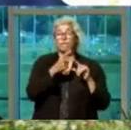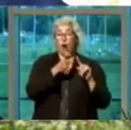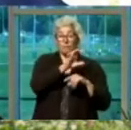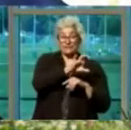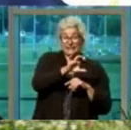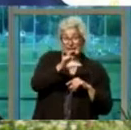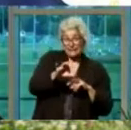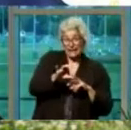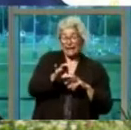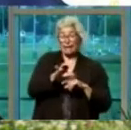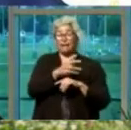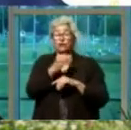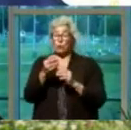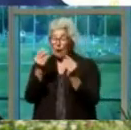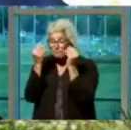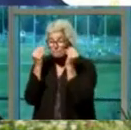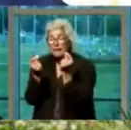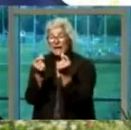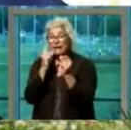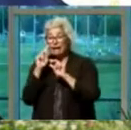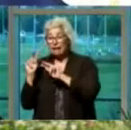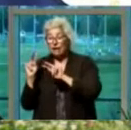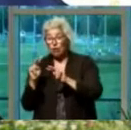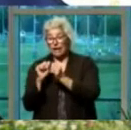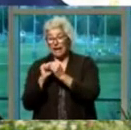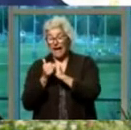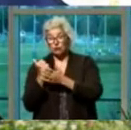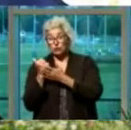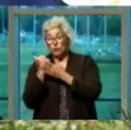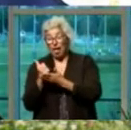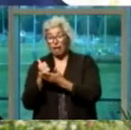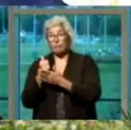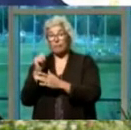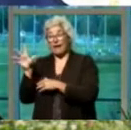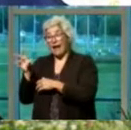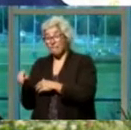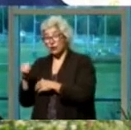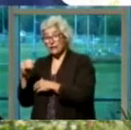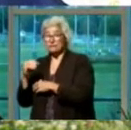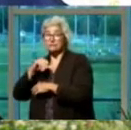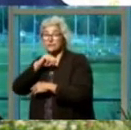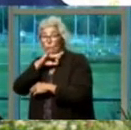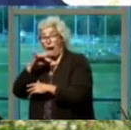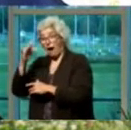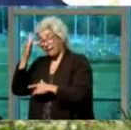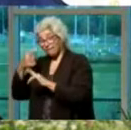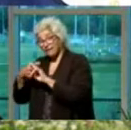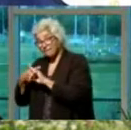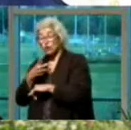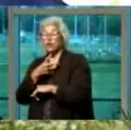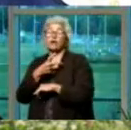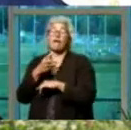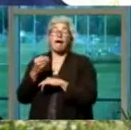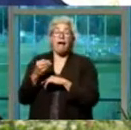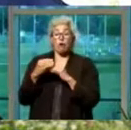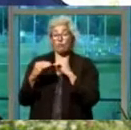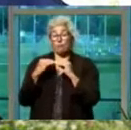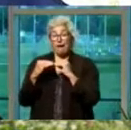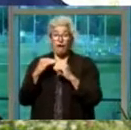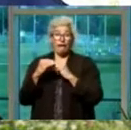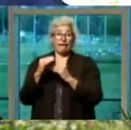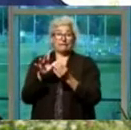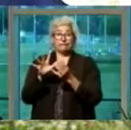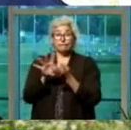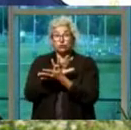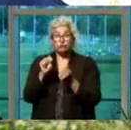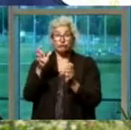for ways to provide the help needed by those combating African swine fever, those needing to feed livestock, those repairing storm